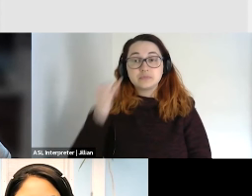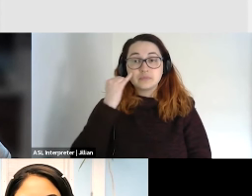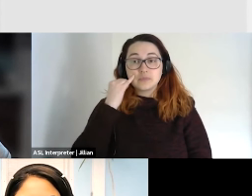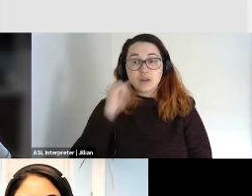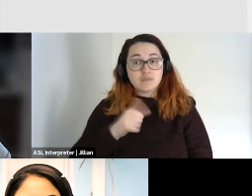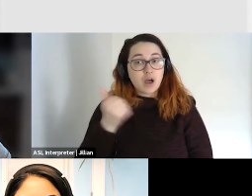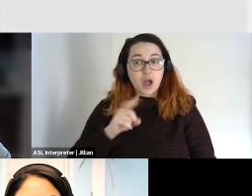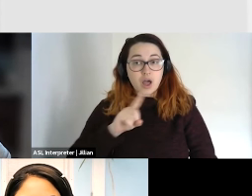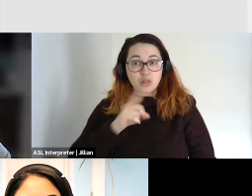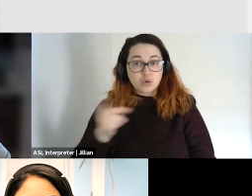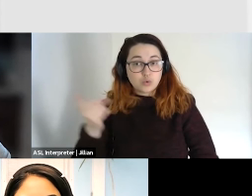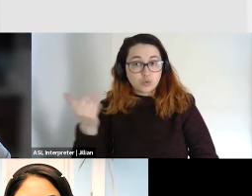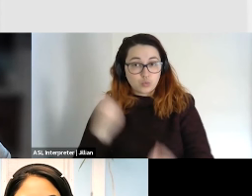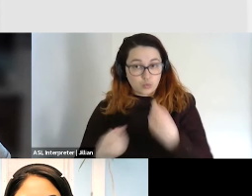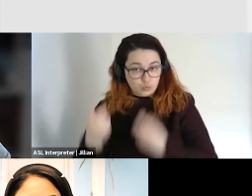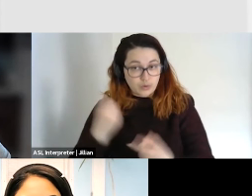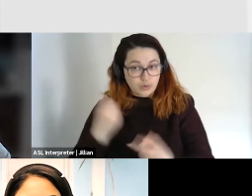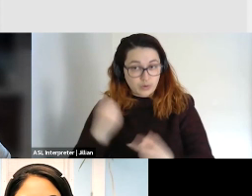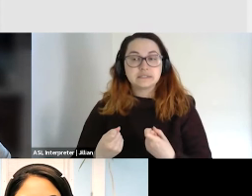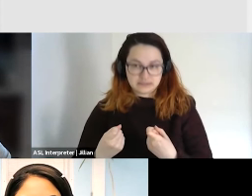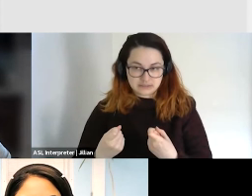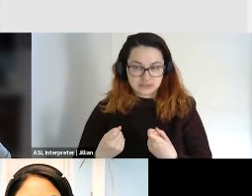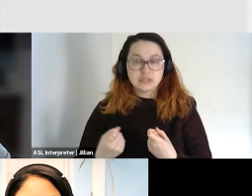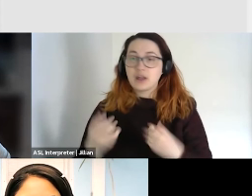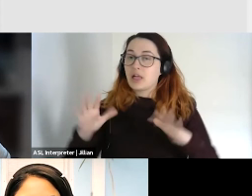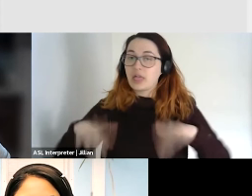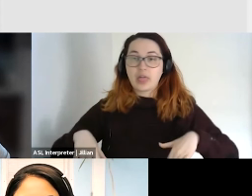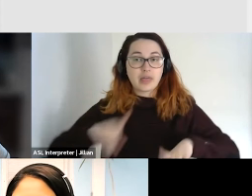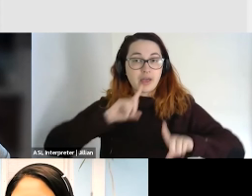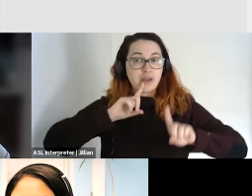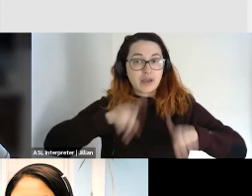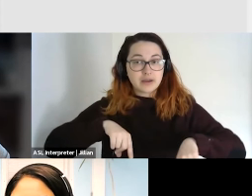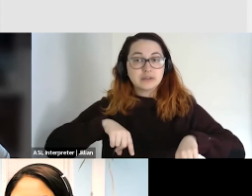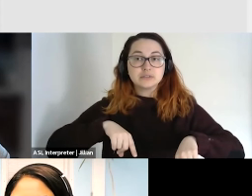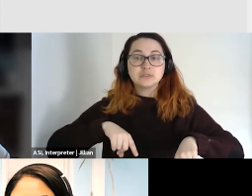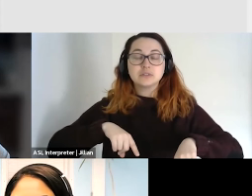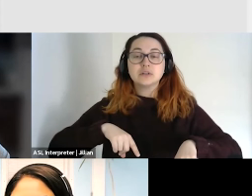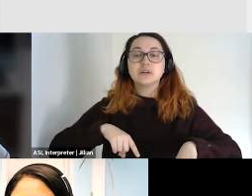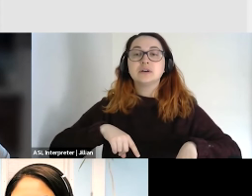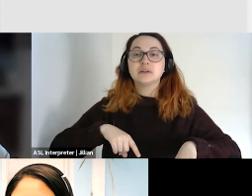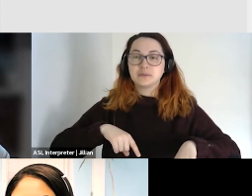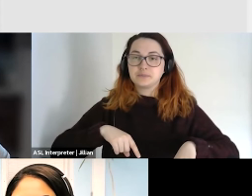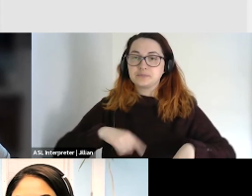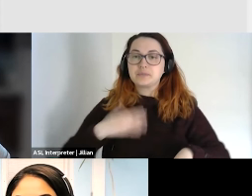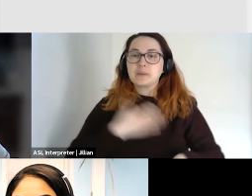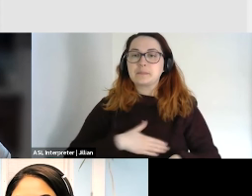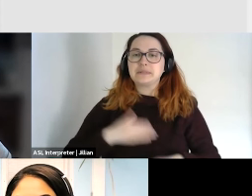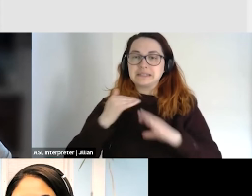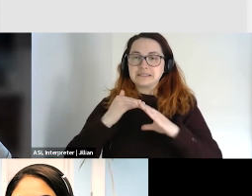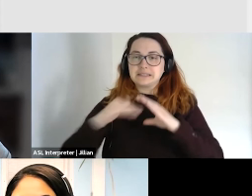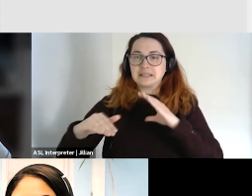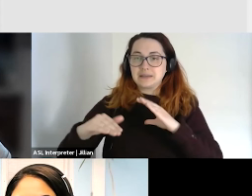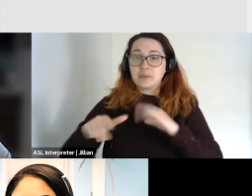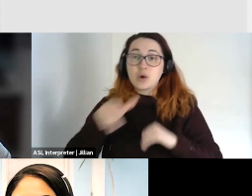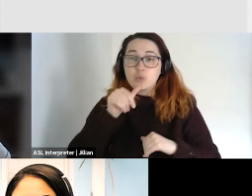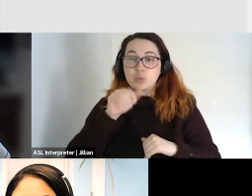come up that aren't answered, we'll have you send those to Elizabeth Novak and she'll forward them on to